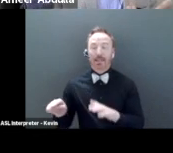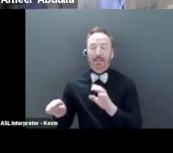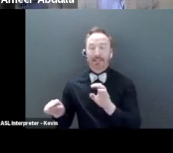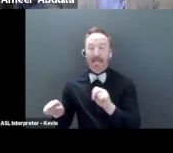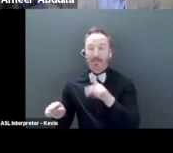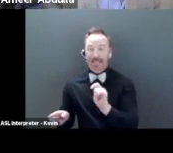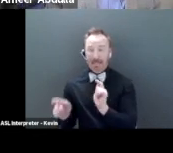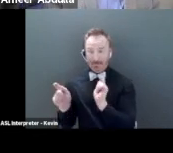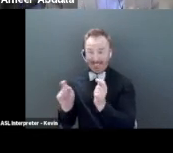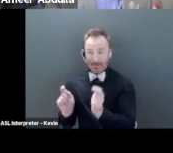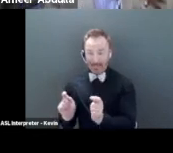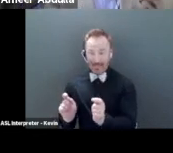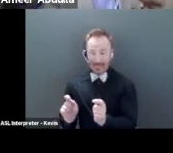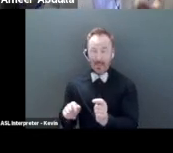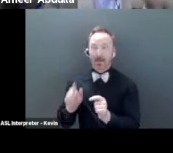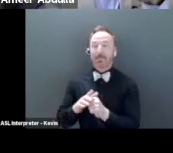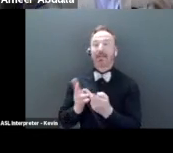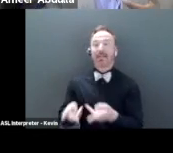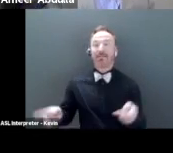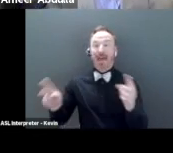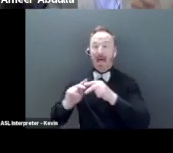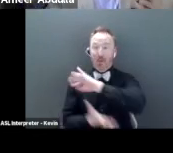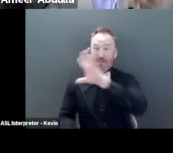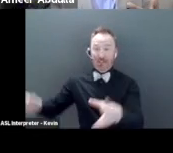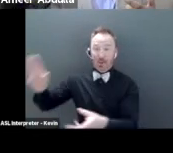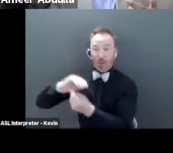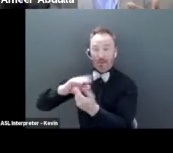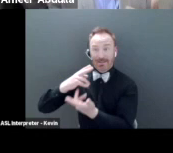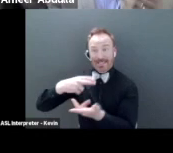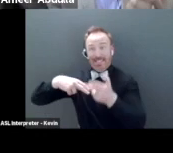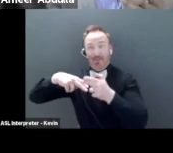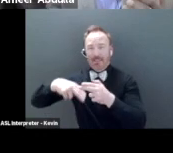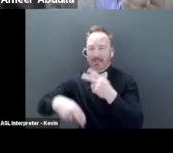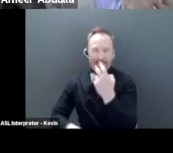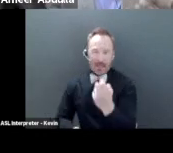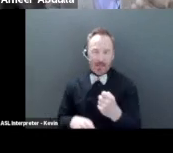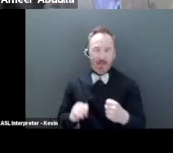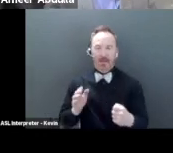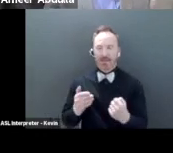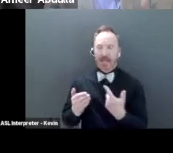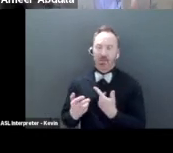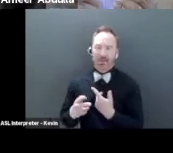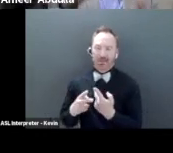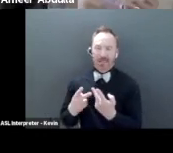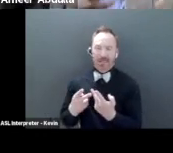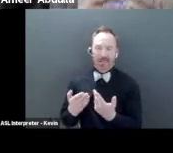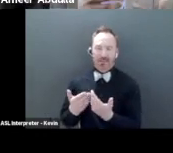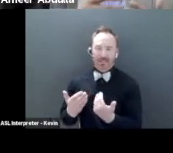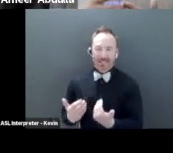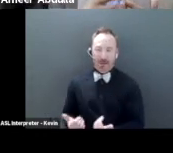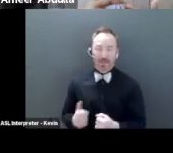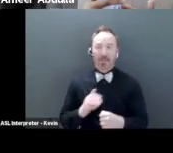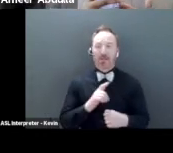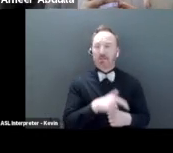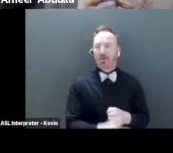in the total value getting higher because your investor will adjust out. They're sophisticated folks and they do this fairly frequently. And so they have models